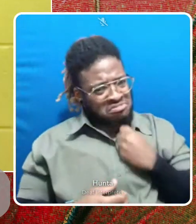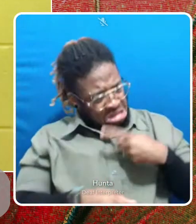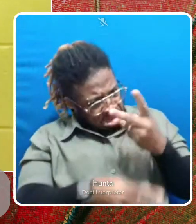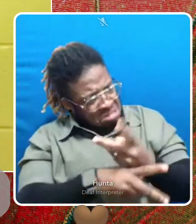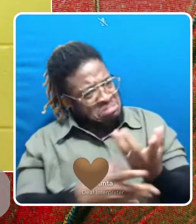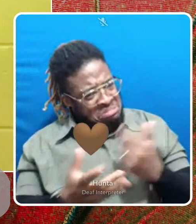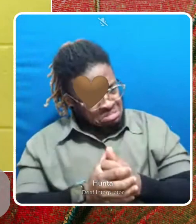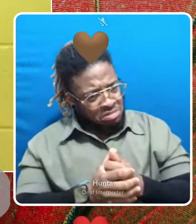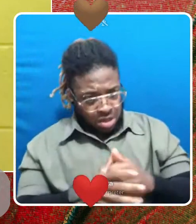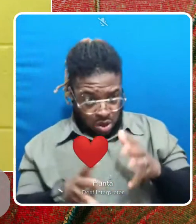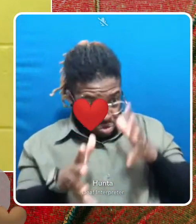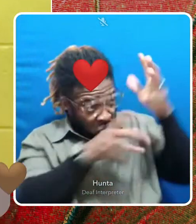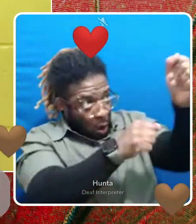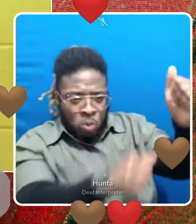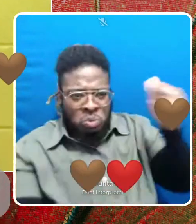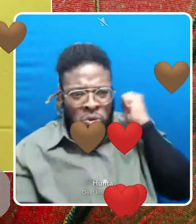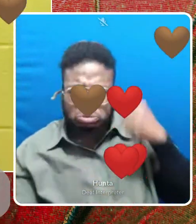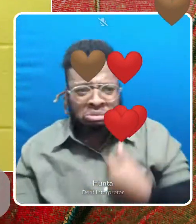culture.